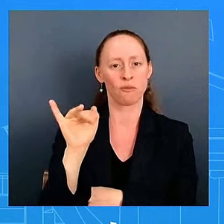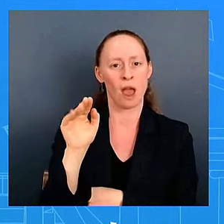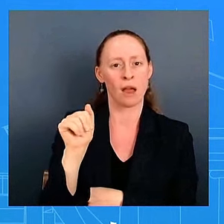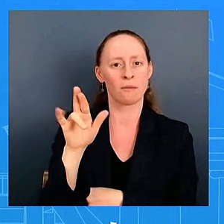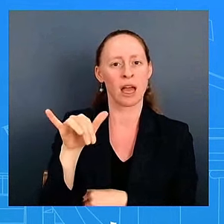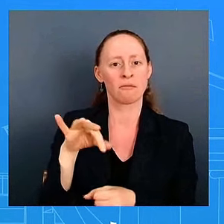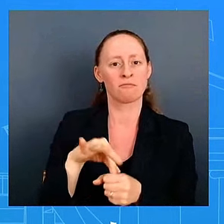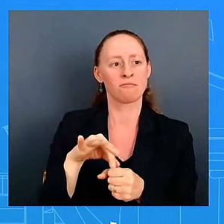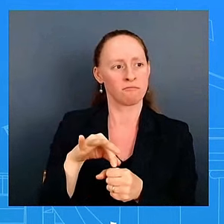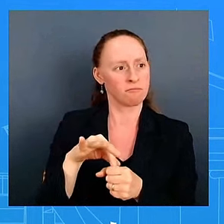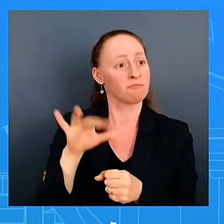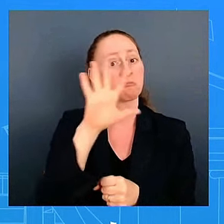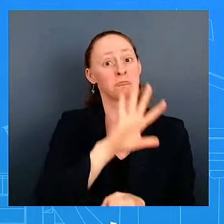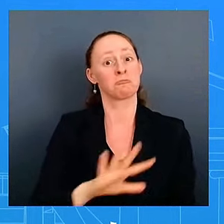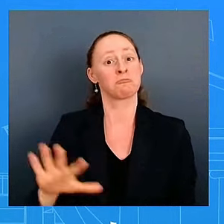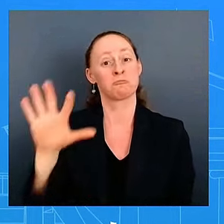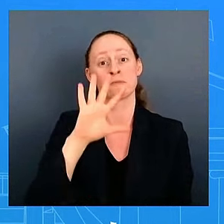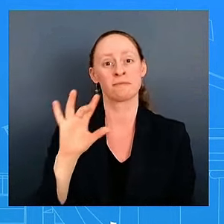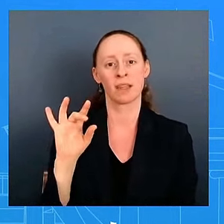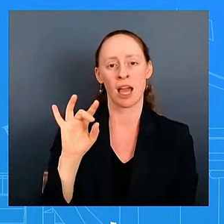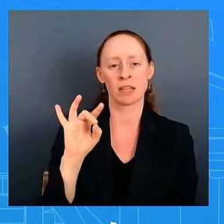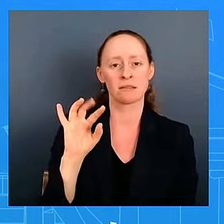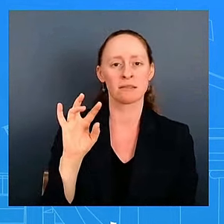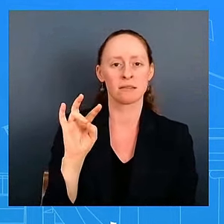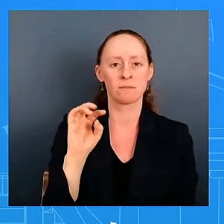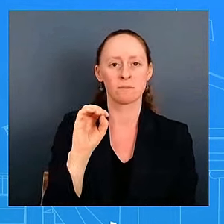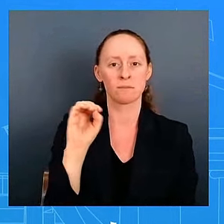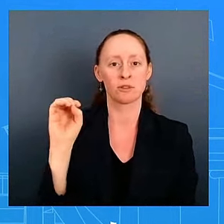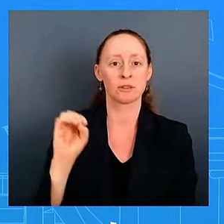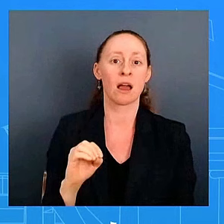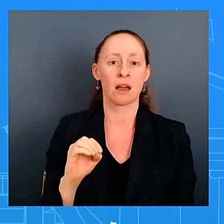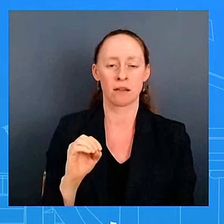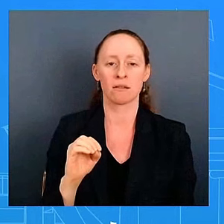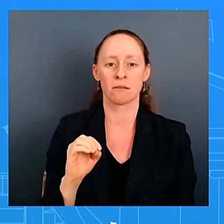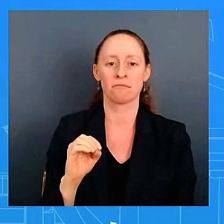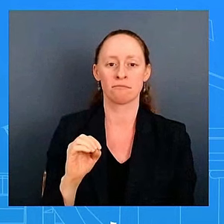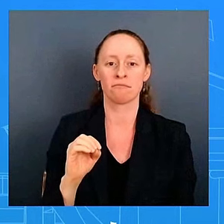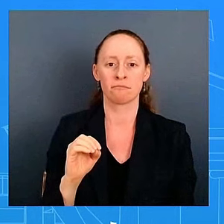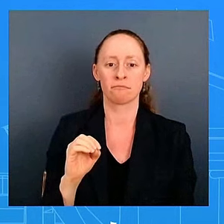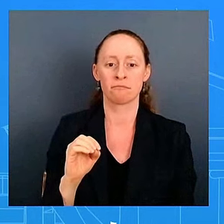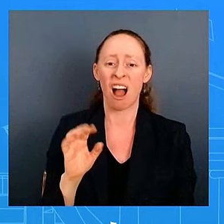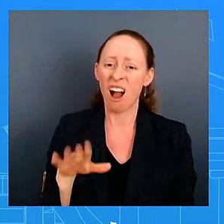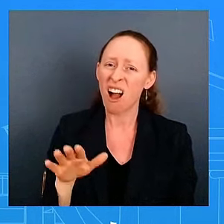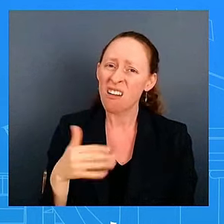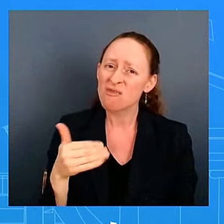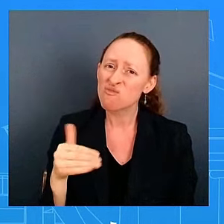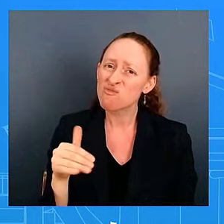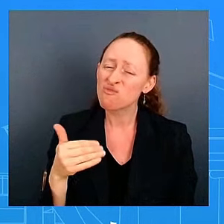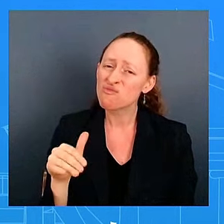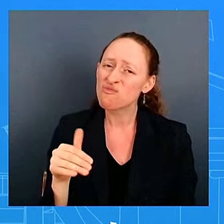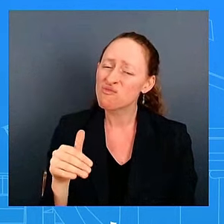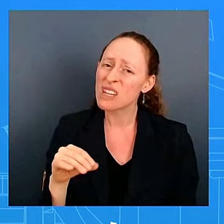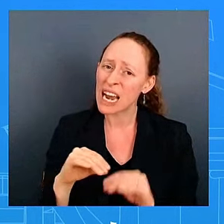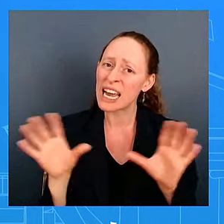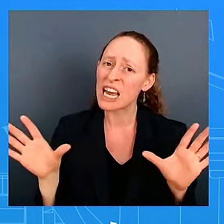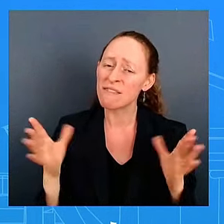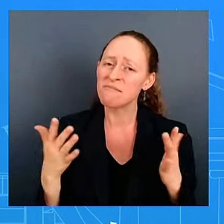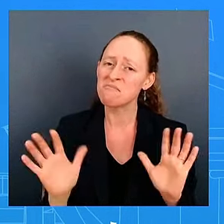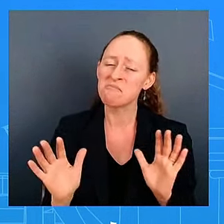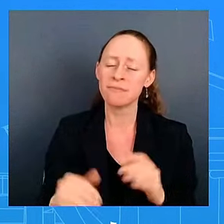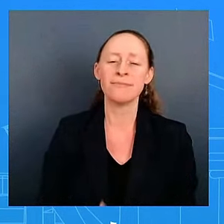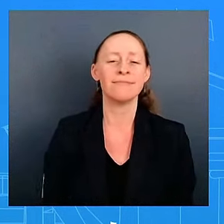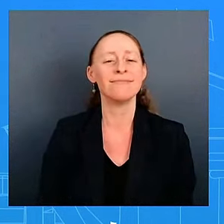So that is kind of a reality, a data point that matters as well. And